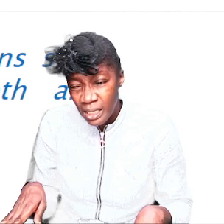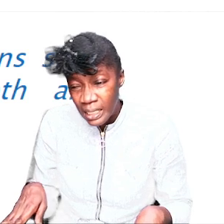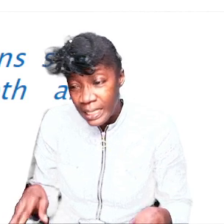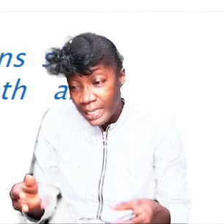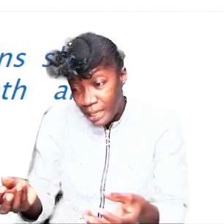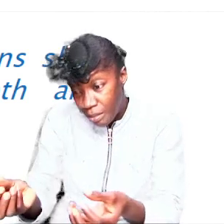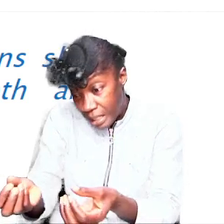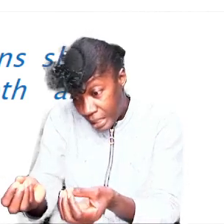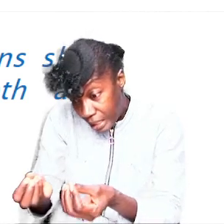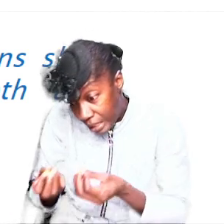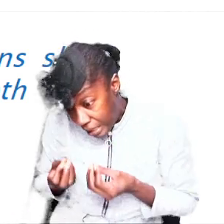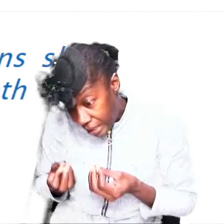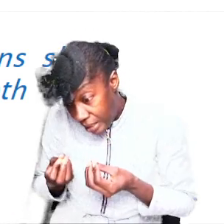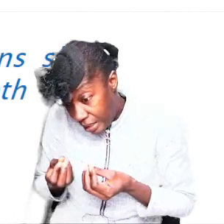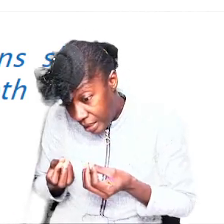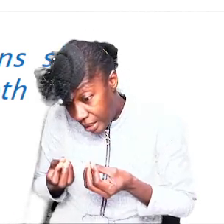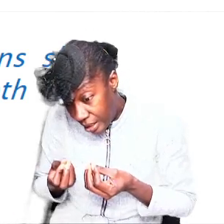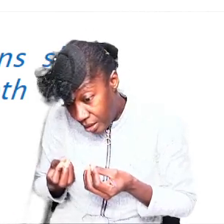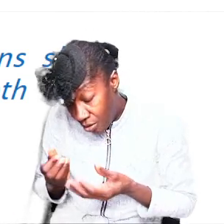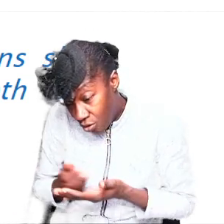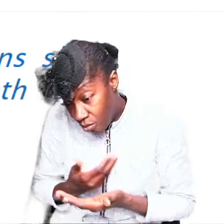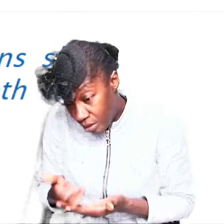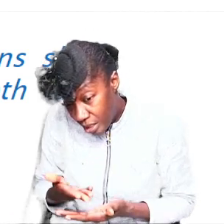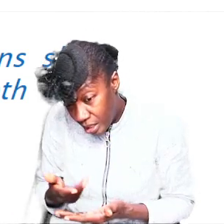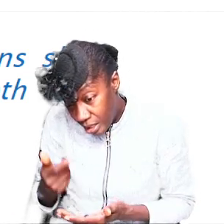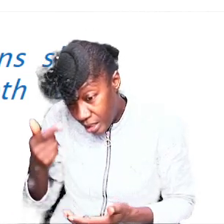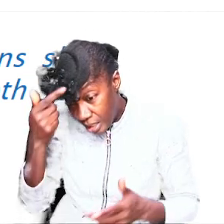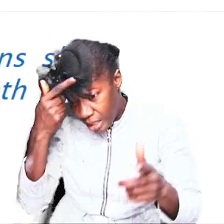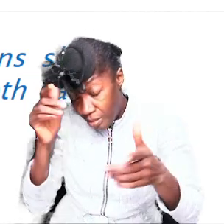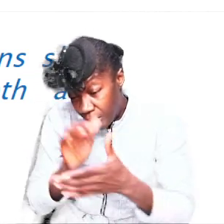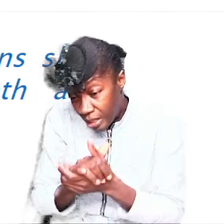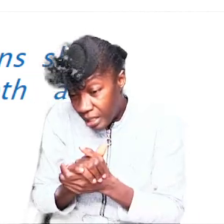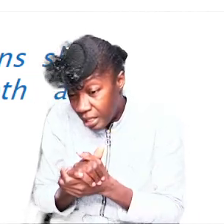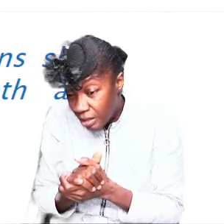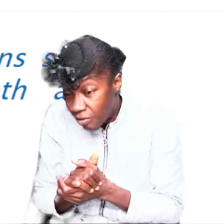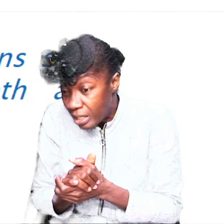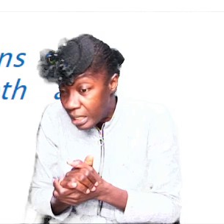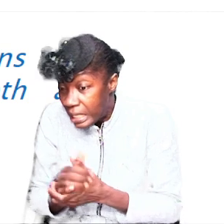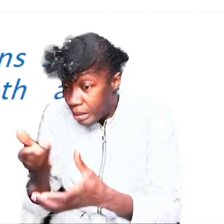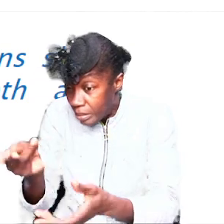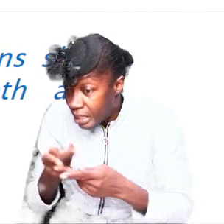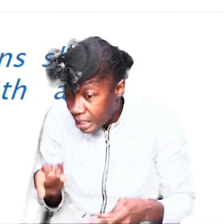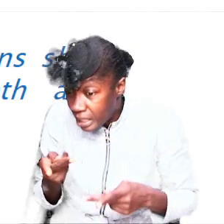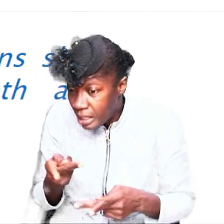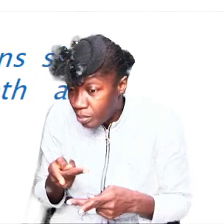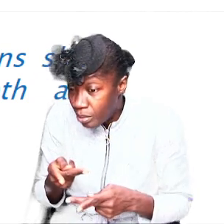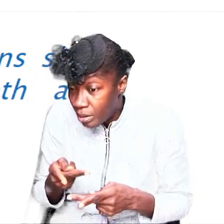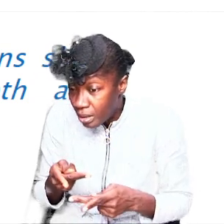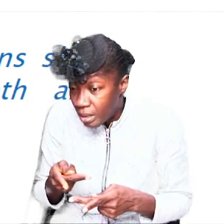I believe that he speared Agag as a trophy.